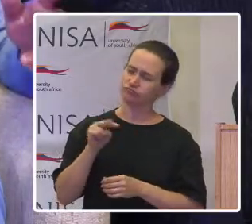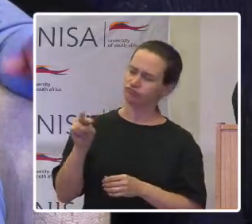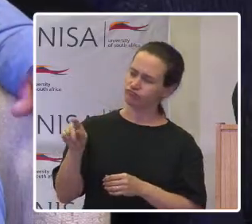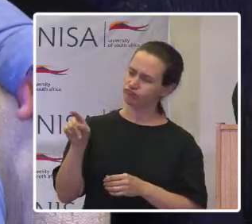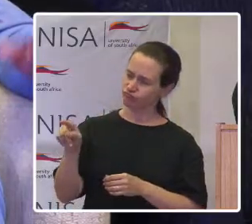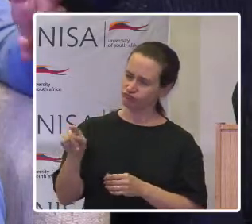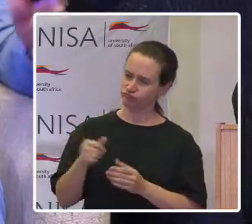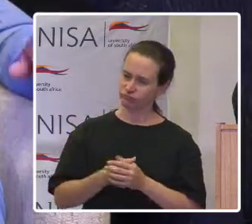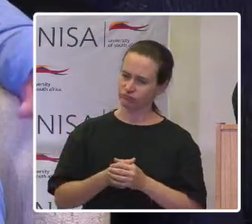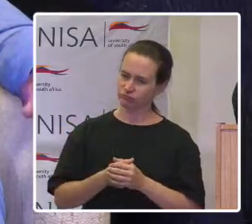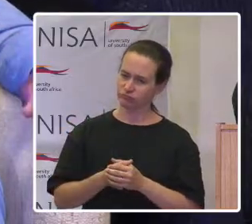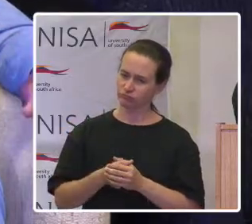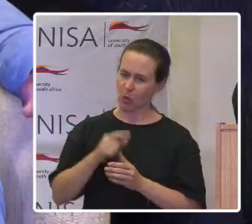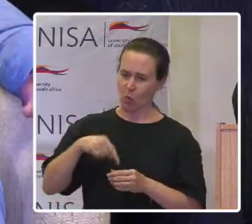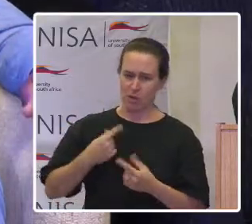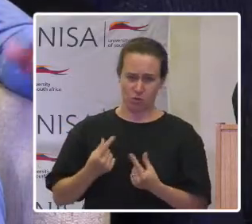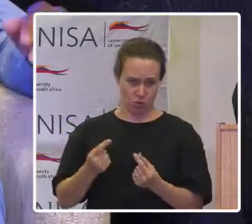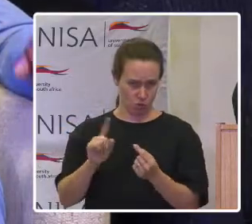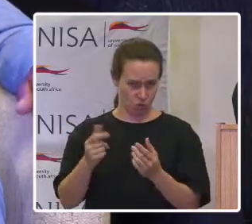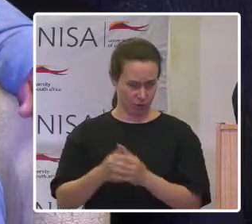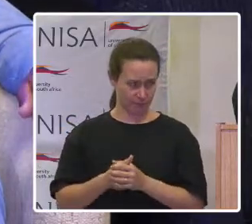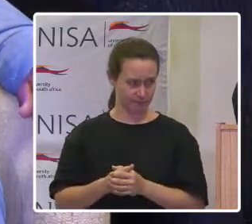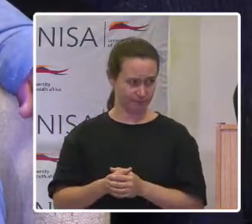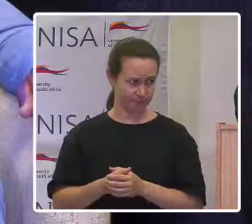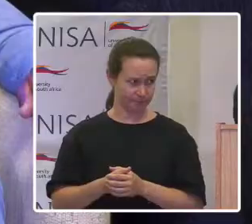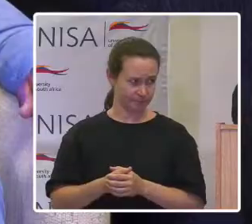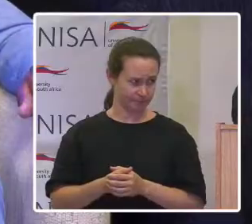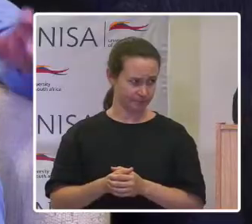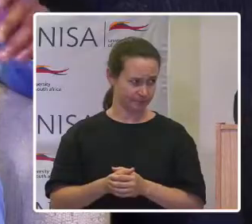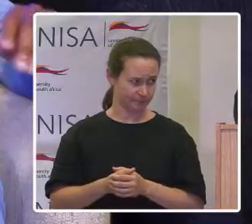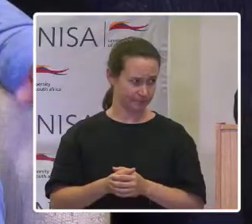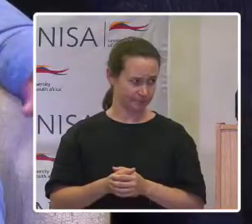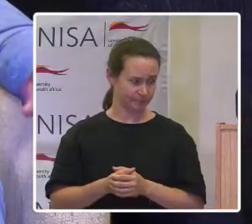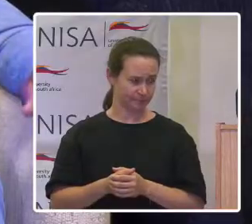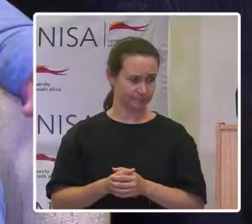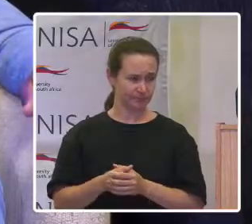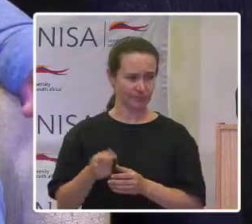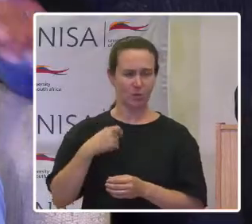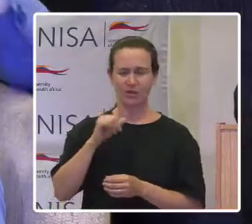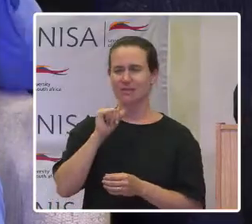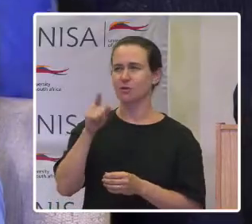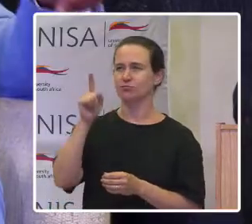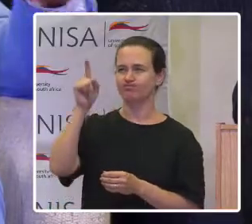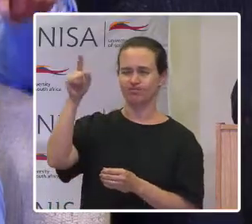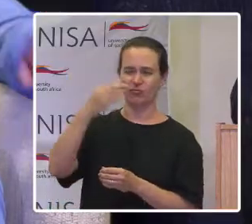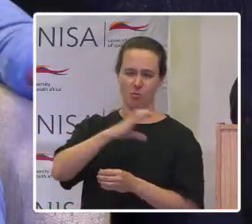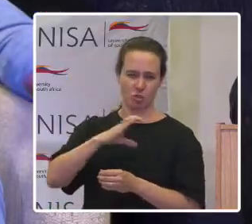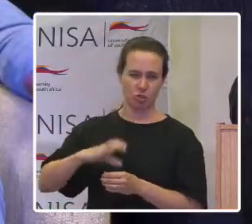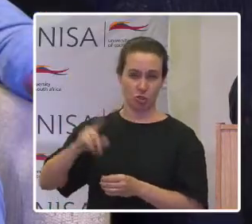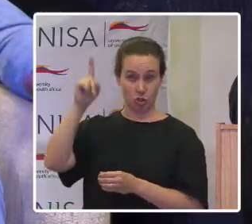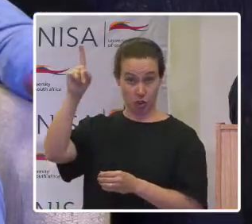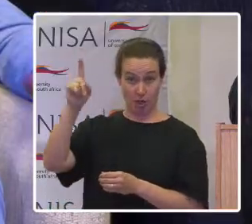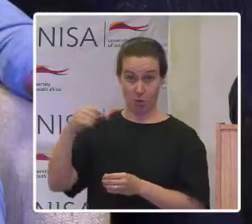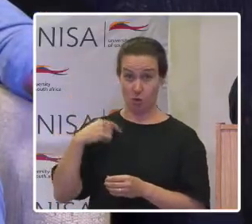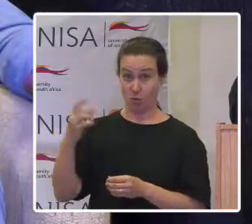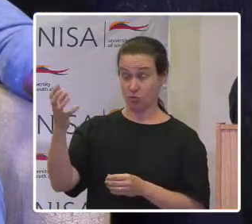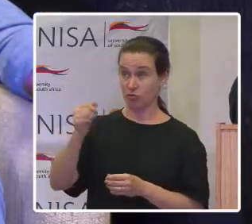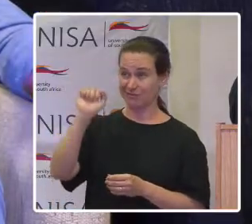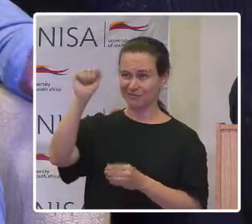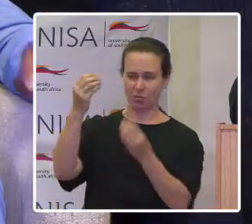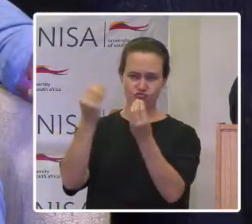we are doing, what we did. We said to Ehang from China, we are bringing your product to South